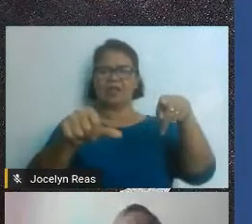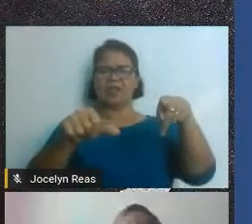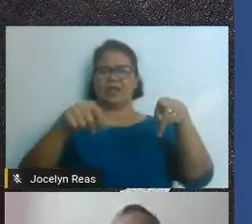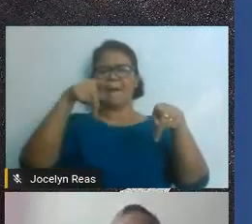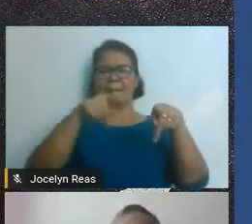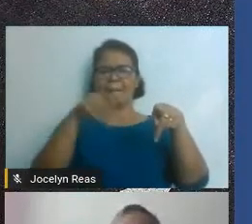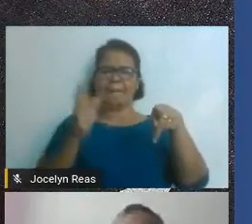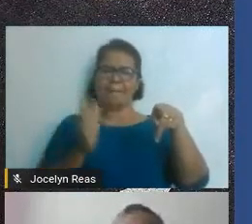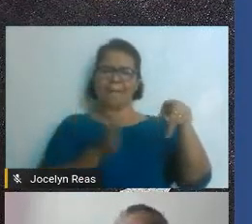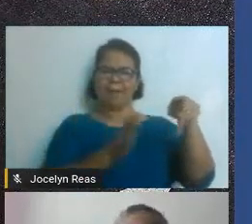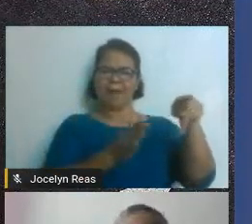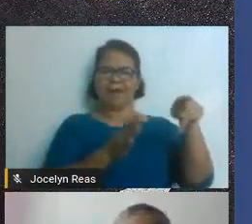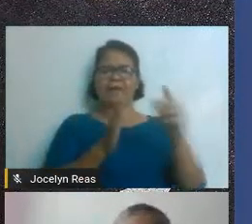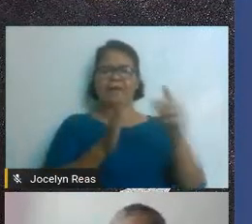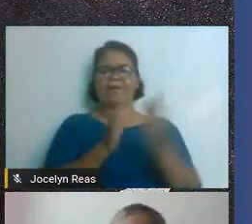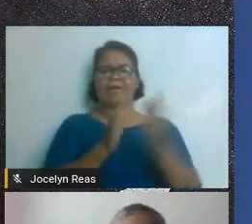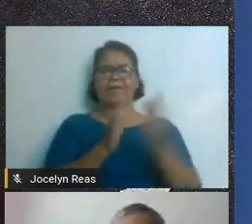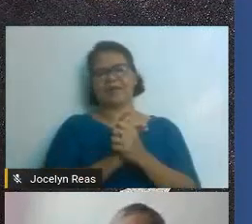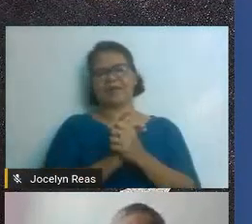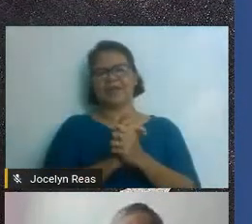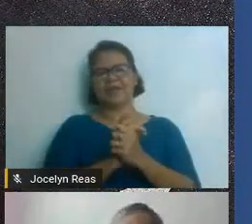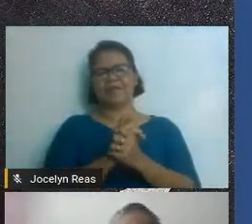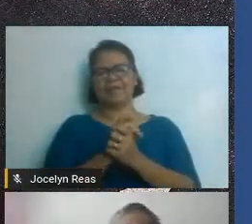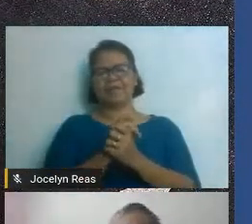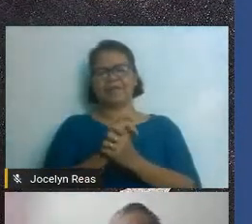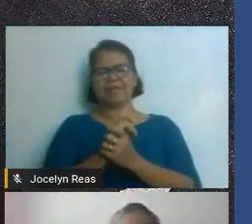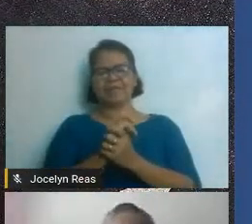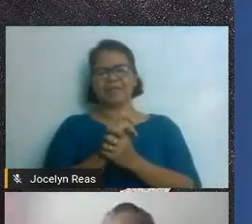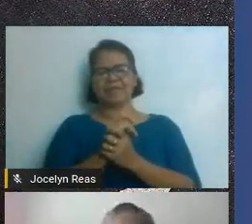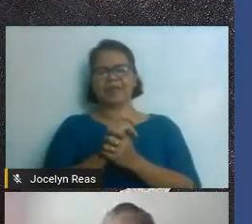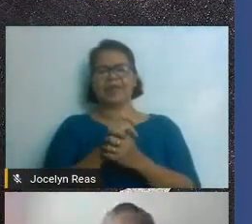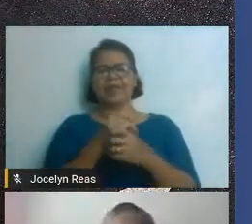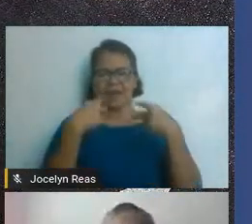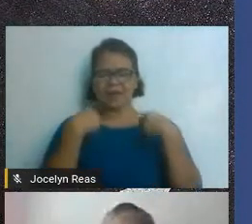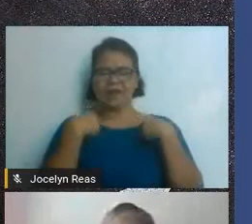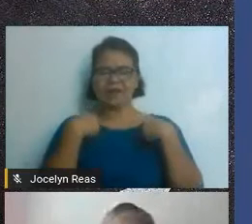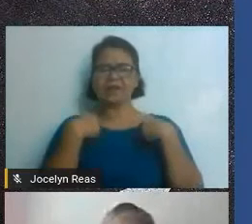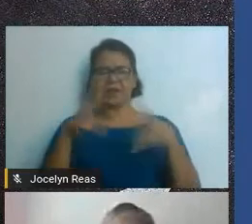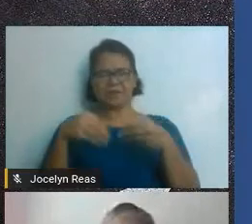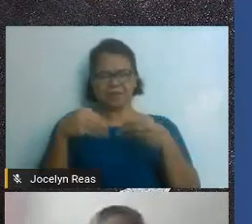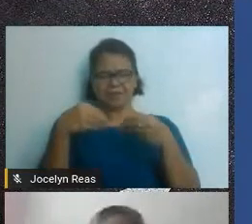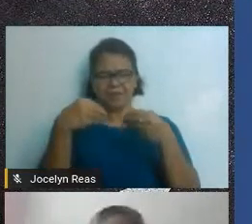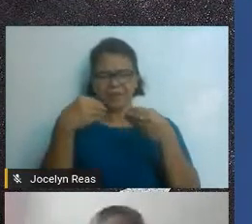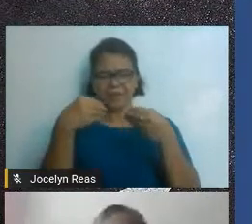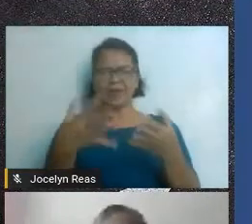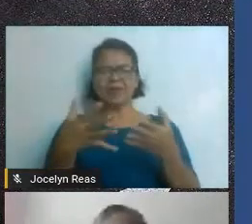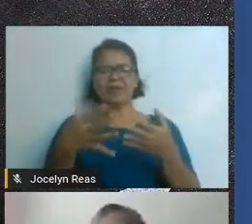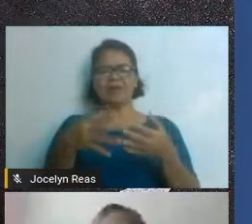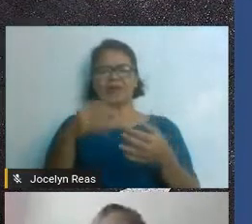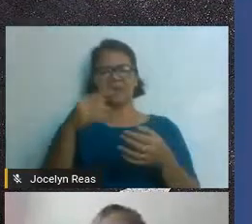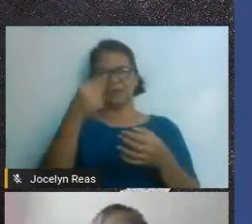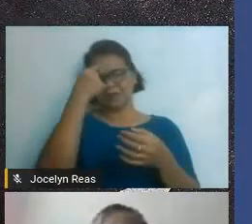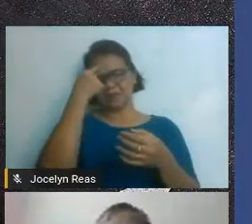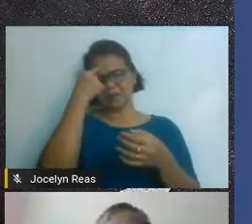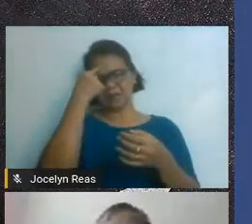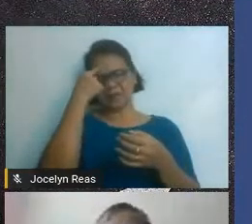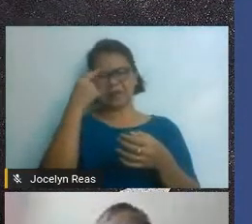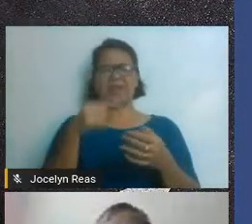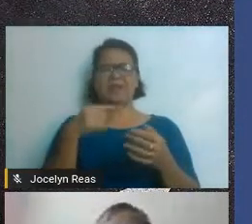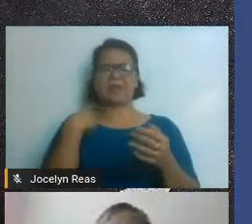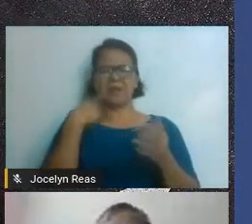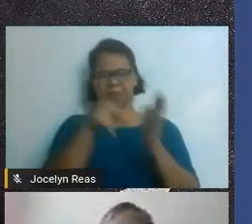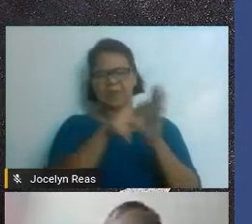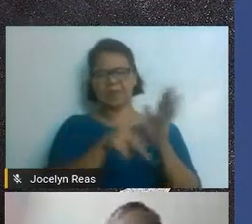continuity plan has to be implemented bearing in mind these five principles. And first and foremost,